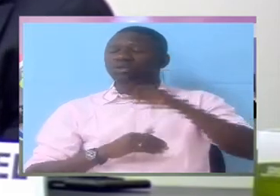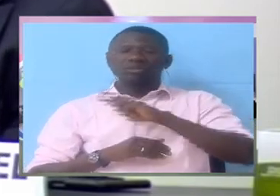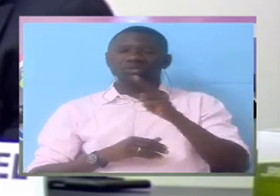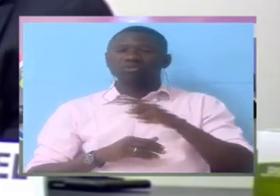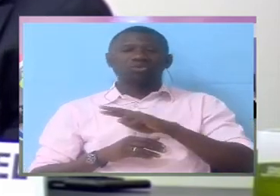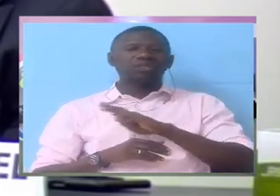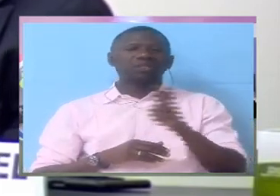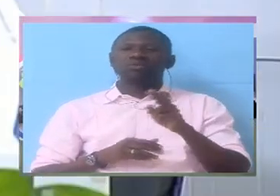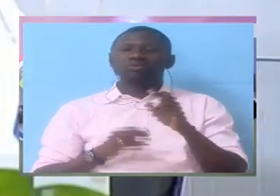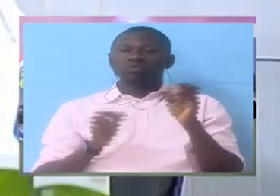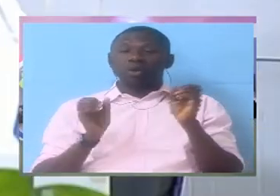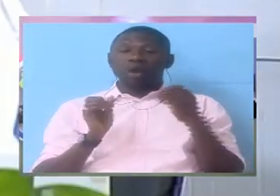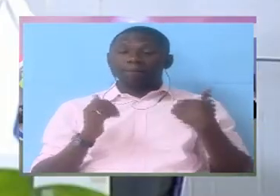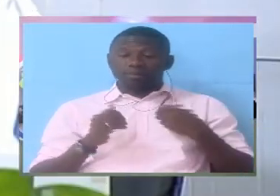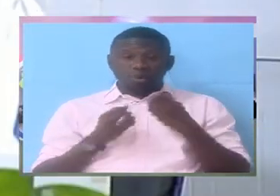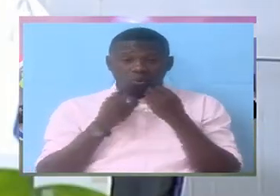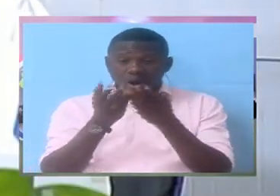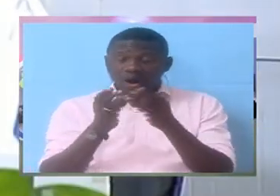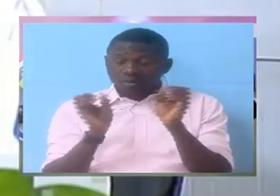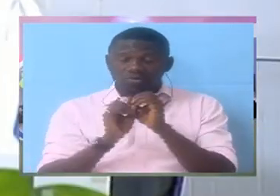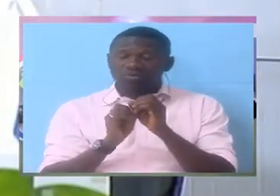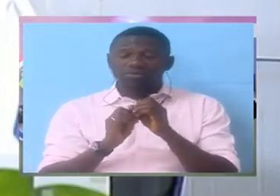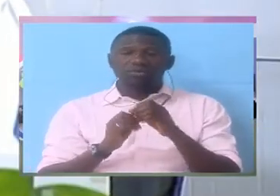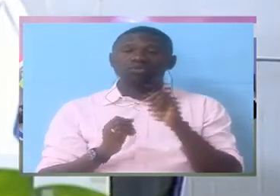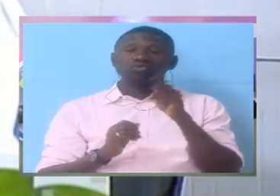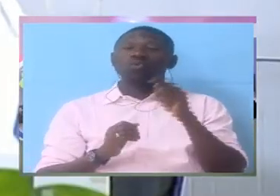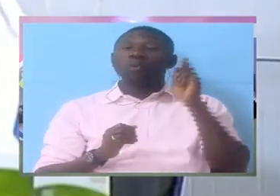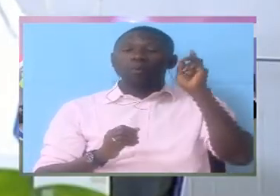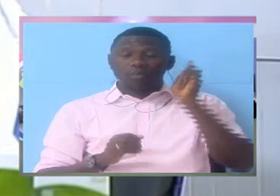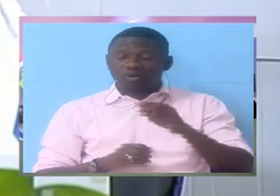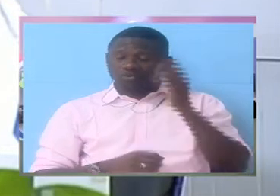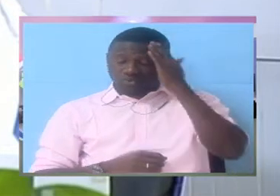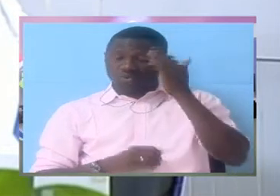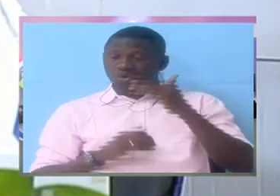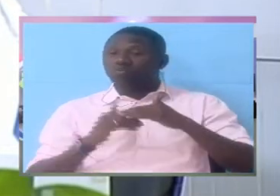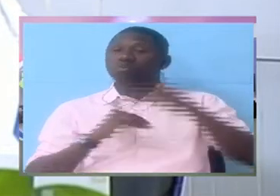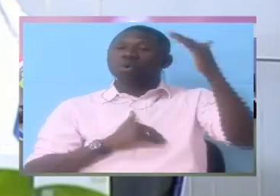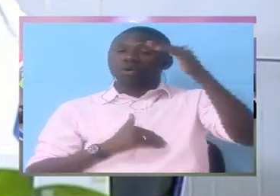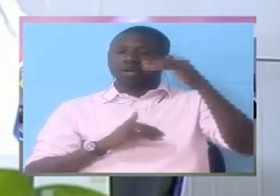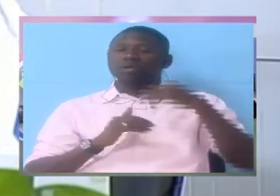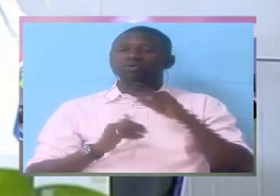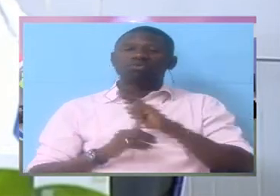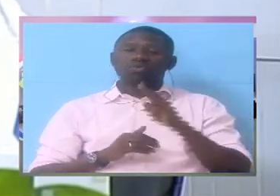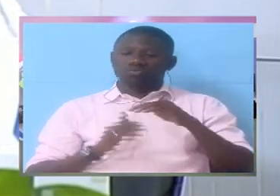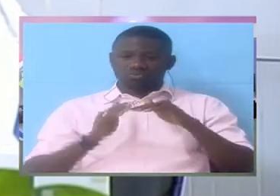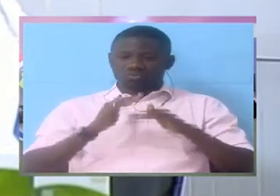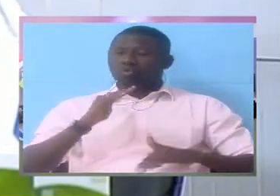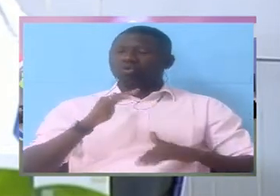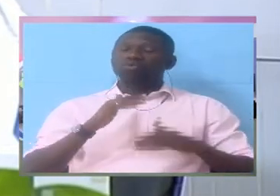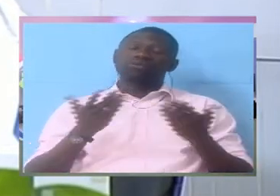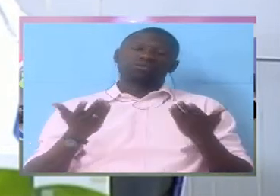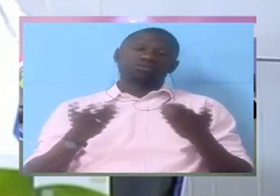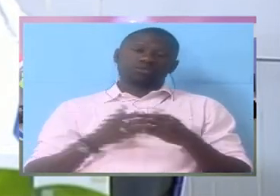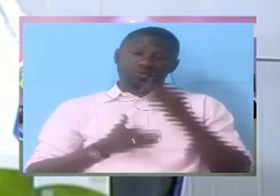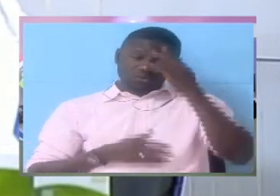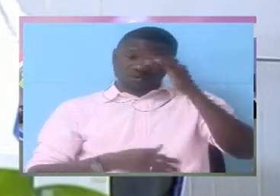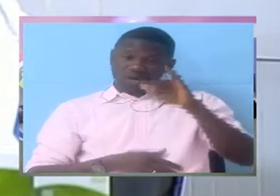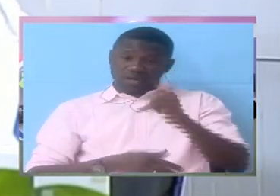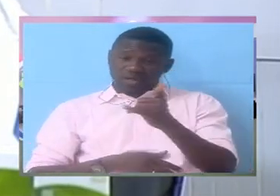to know. Wala jam fata wala ka ka foko aman jara ngalong. You agree with that? Sonda wala la ba?